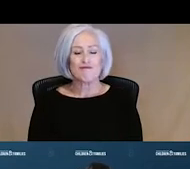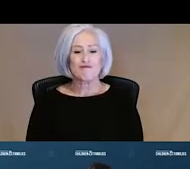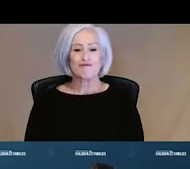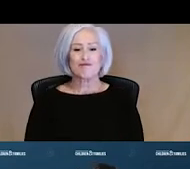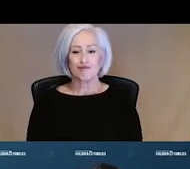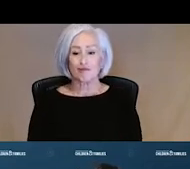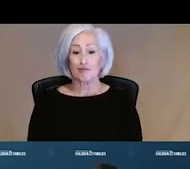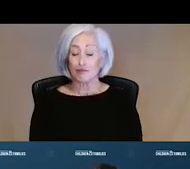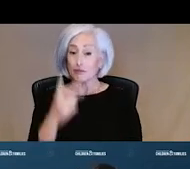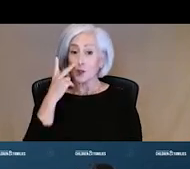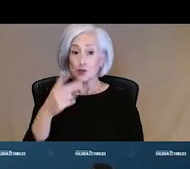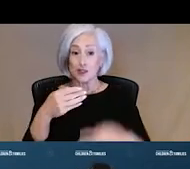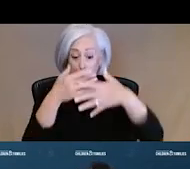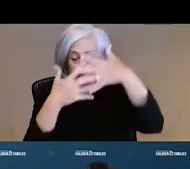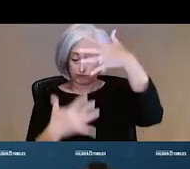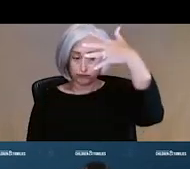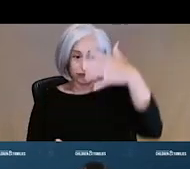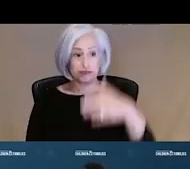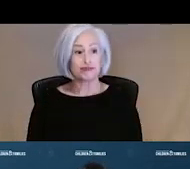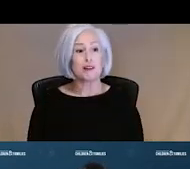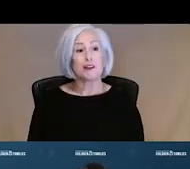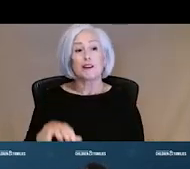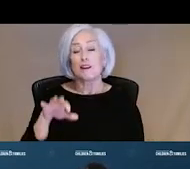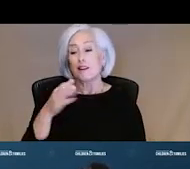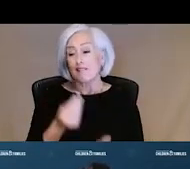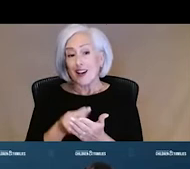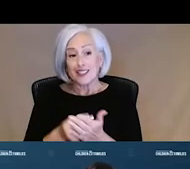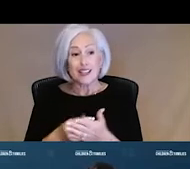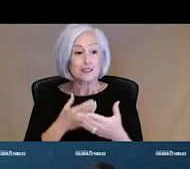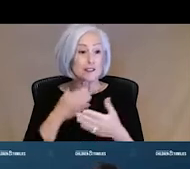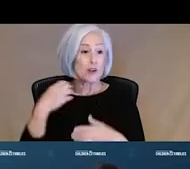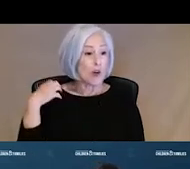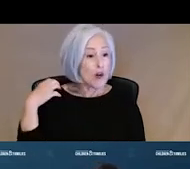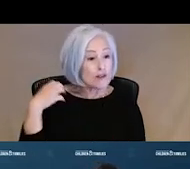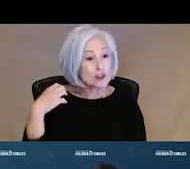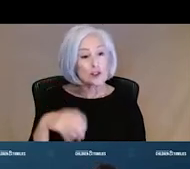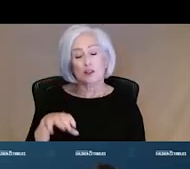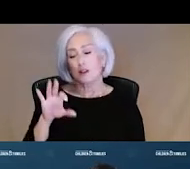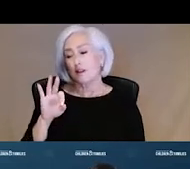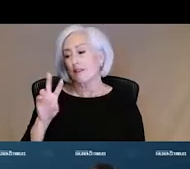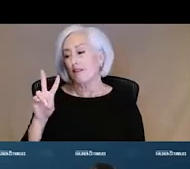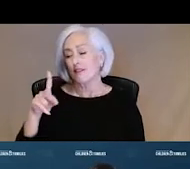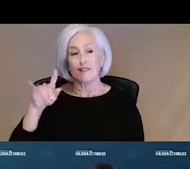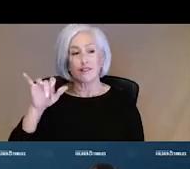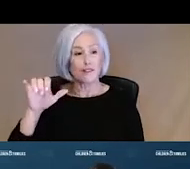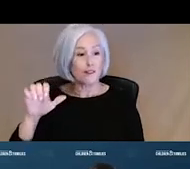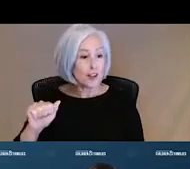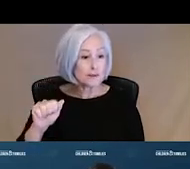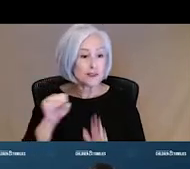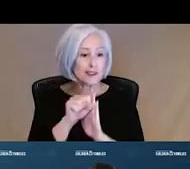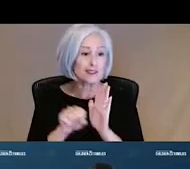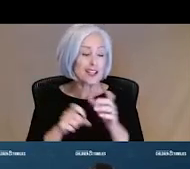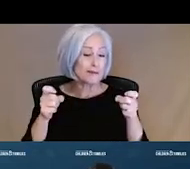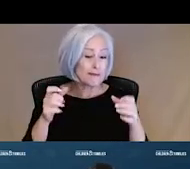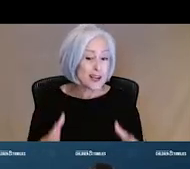You can see we have financial officer, state administrator, grant manager, executive director, sexual assault